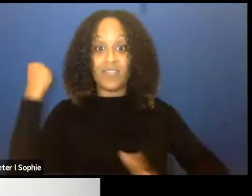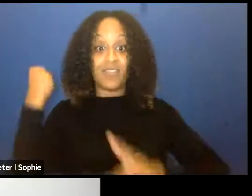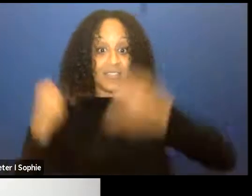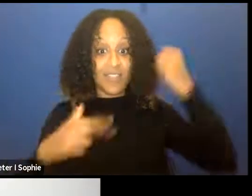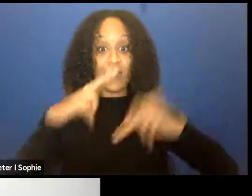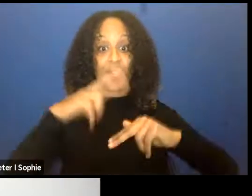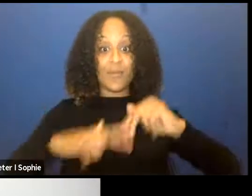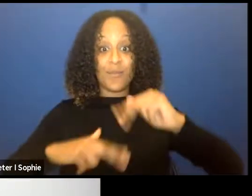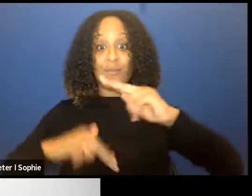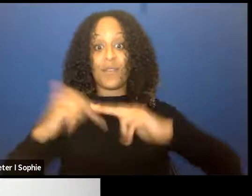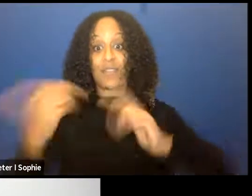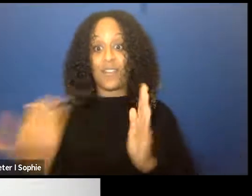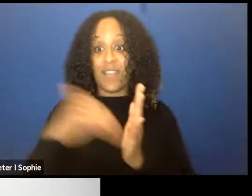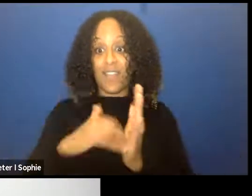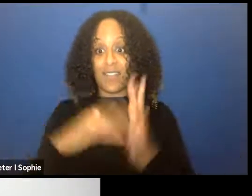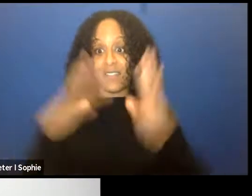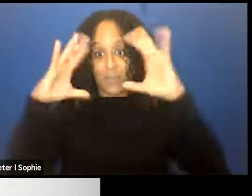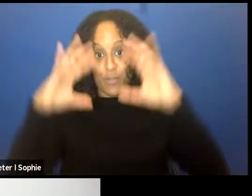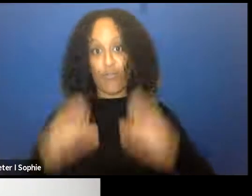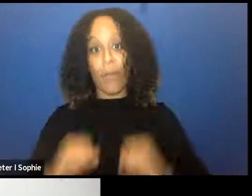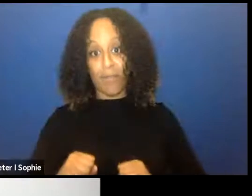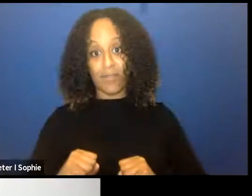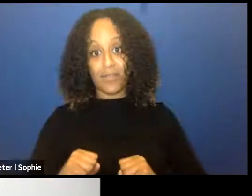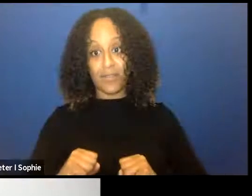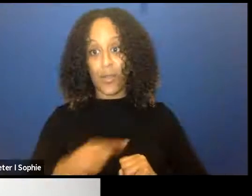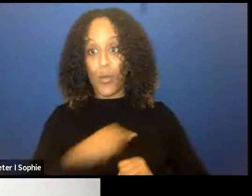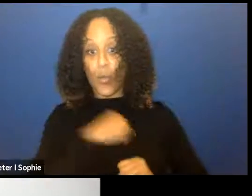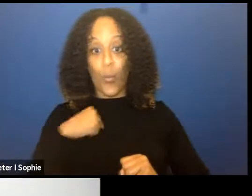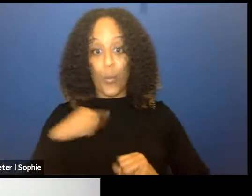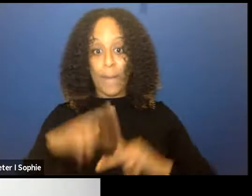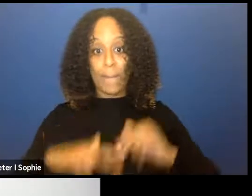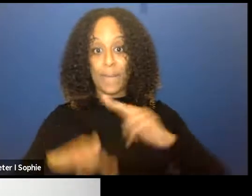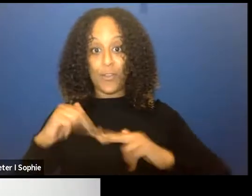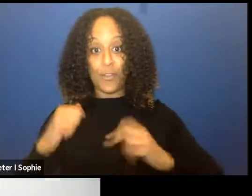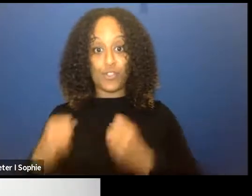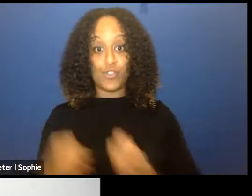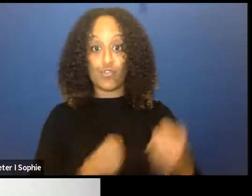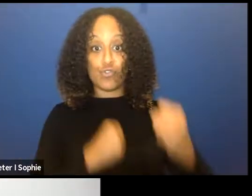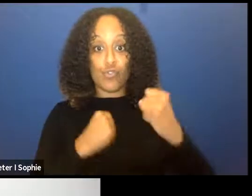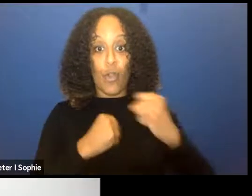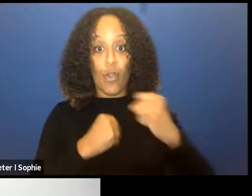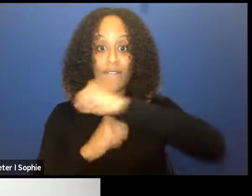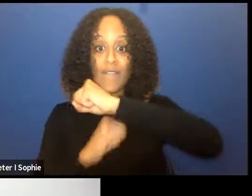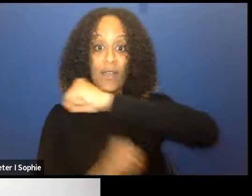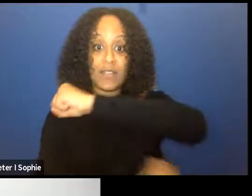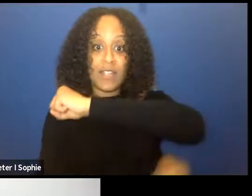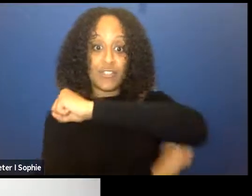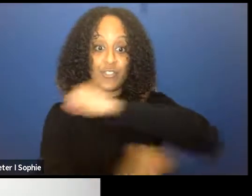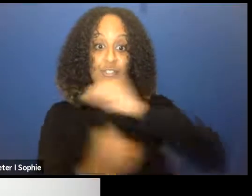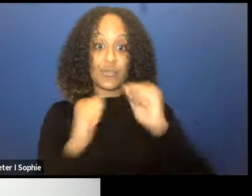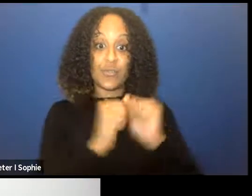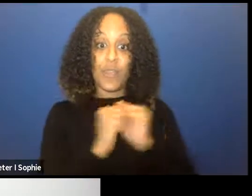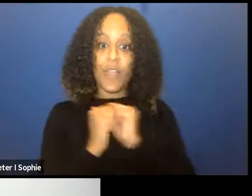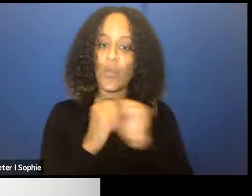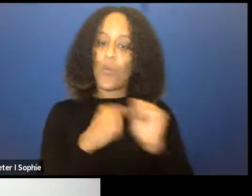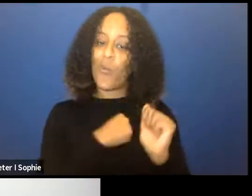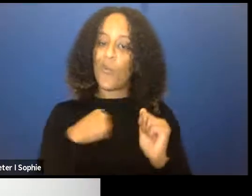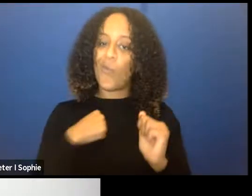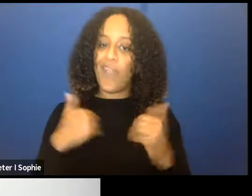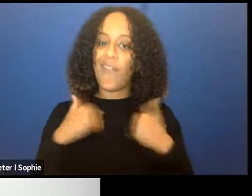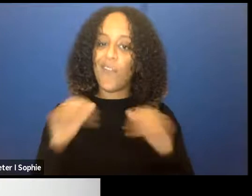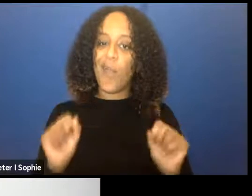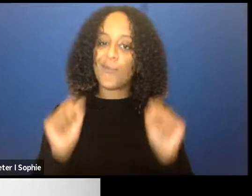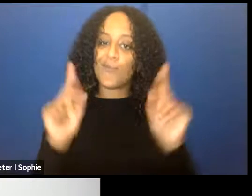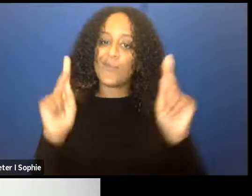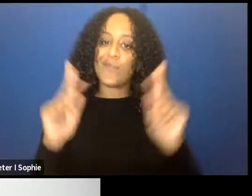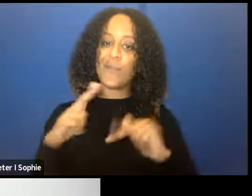it's been crumbled. And as we build a stronger foundation together, we really have an opportunity to build